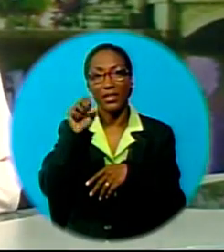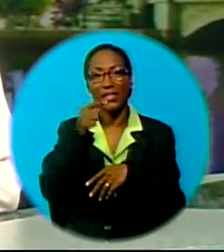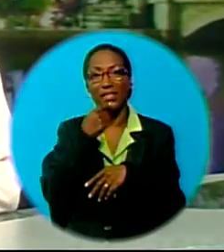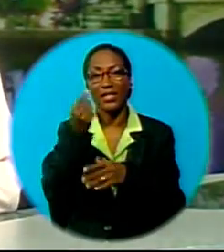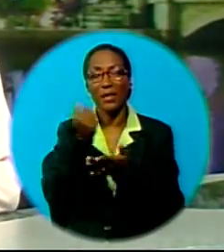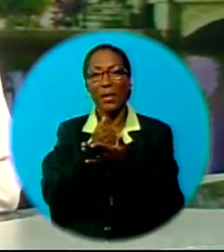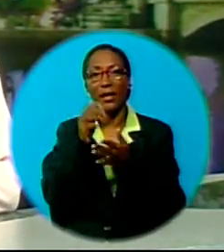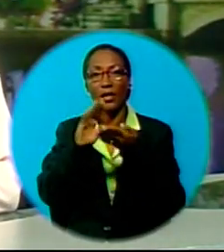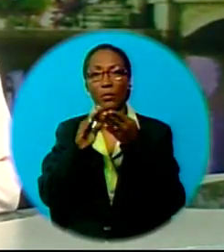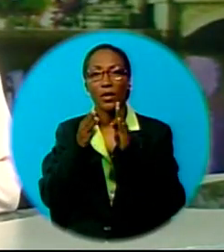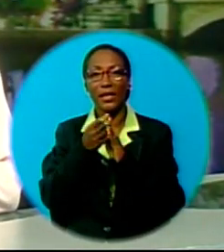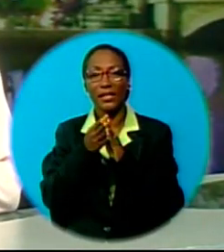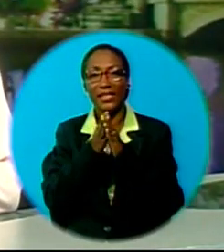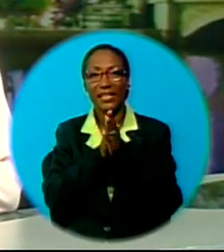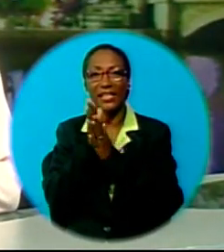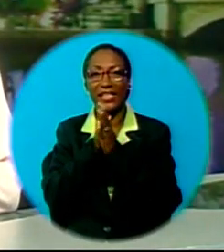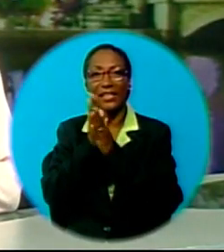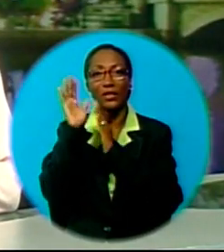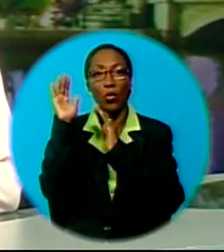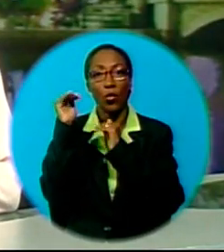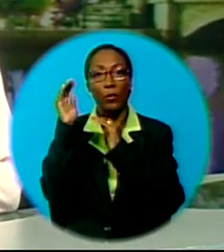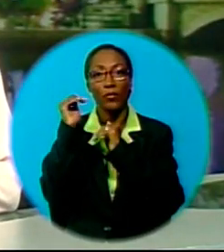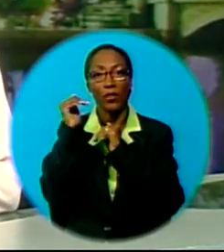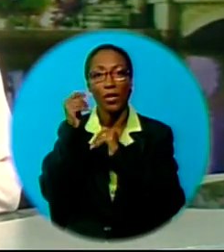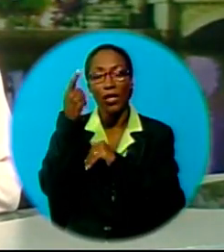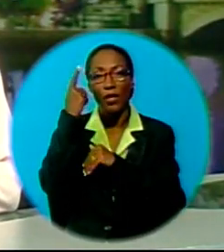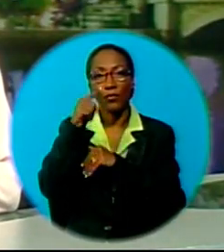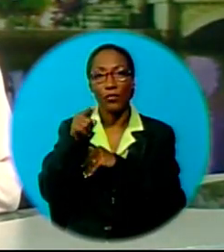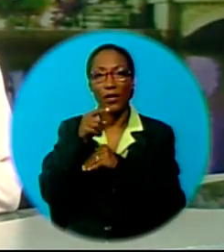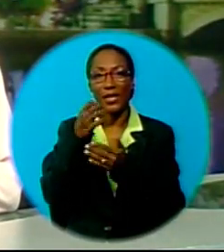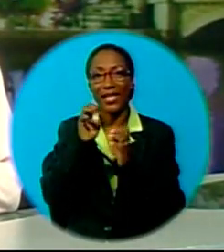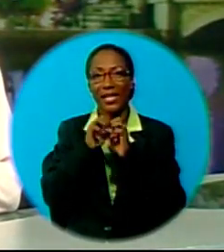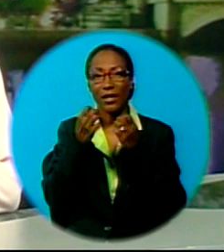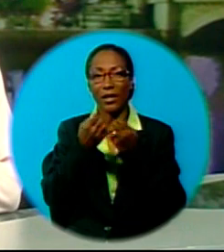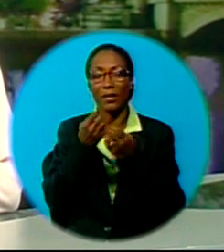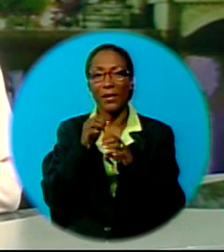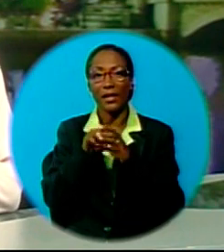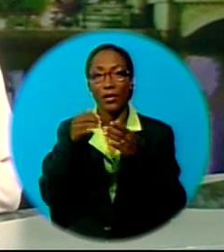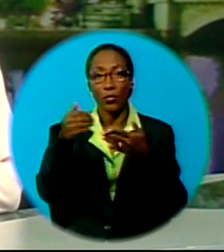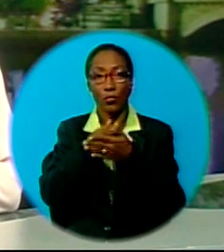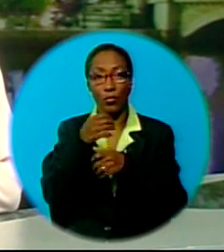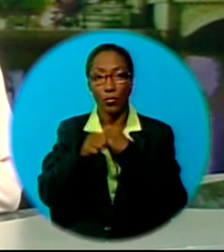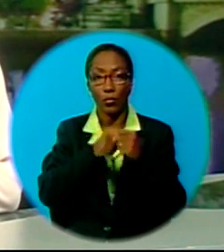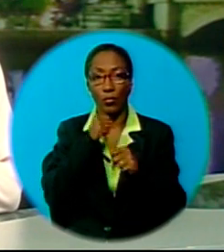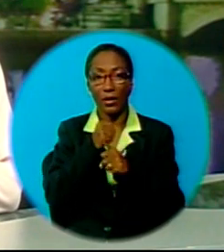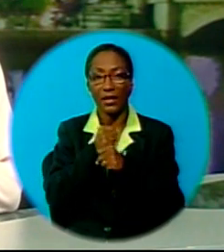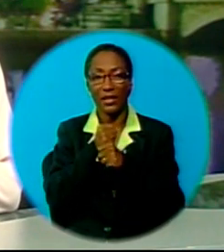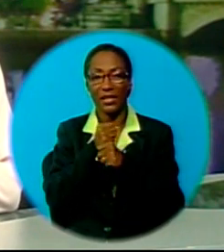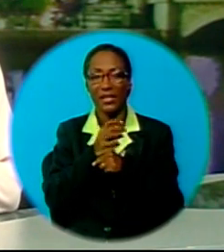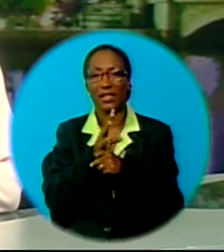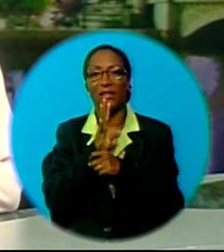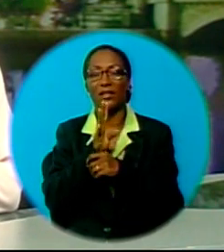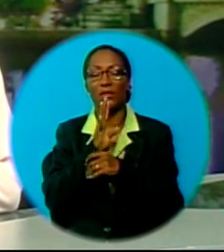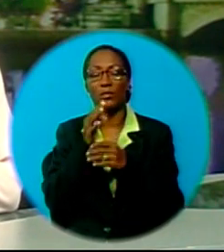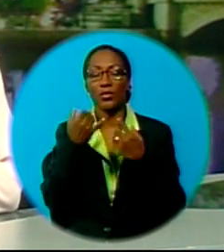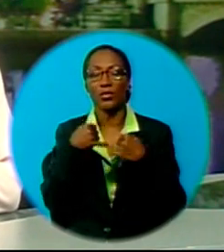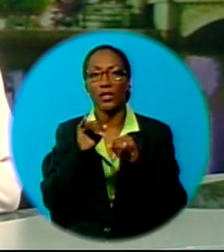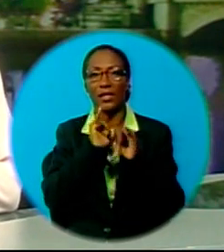optimistic about the growth prospects of the economy heading into the new year. He made the comments during an interview with the Business